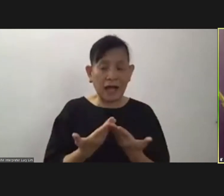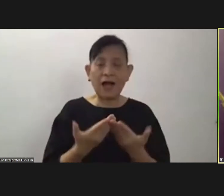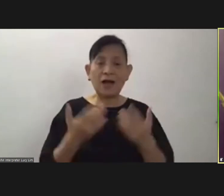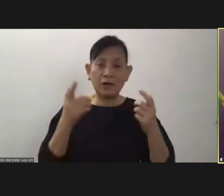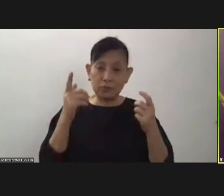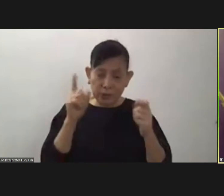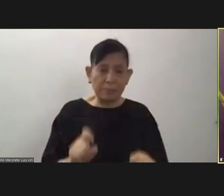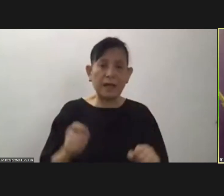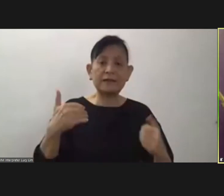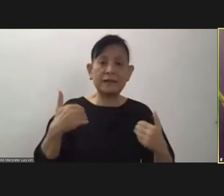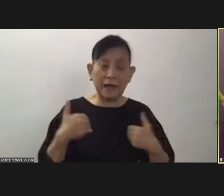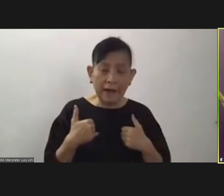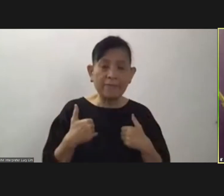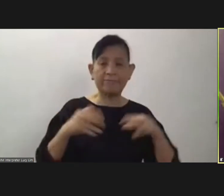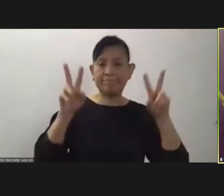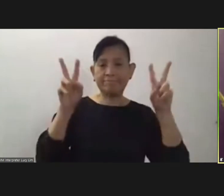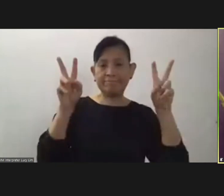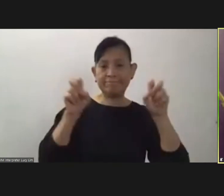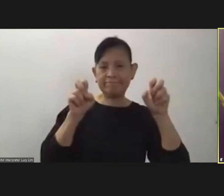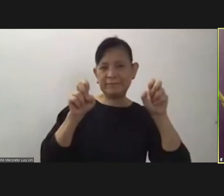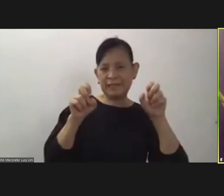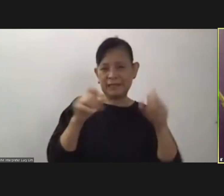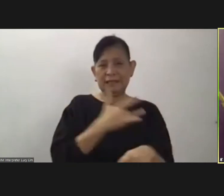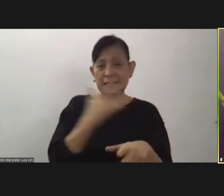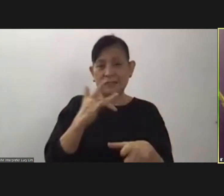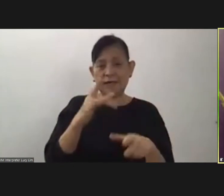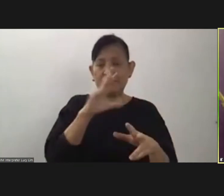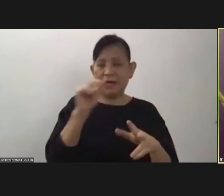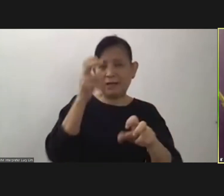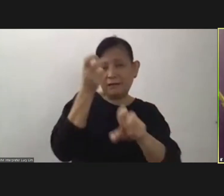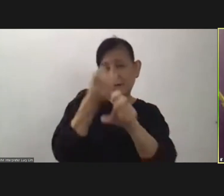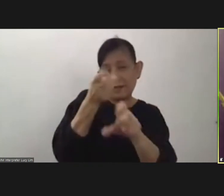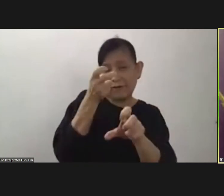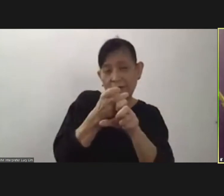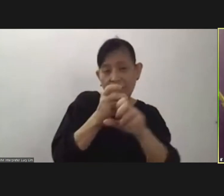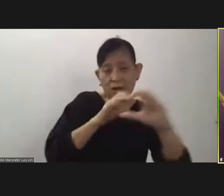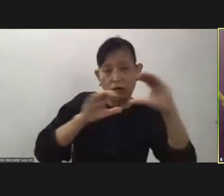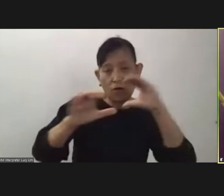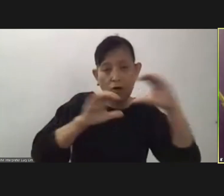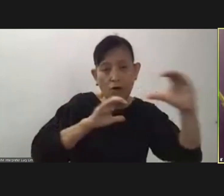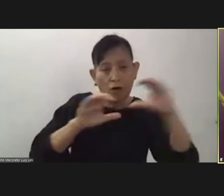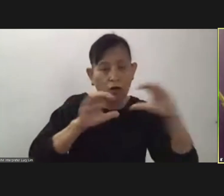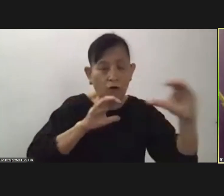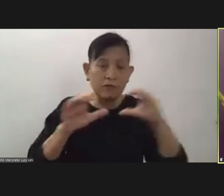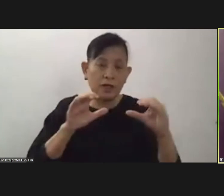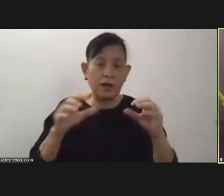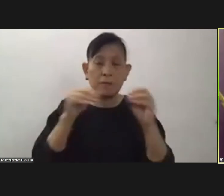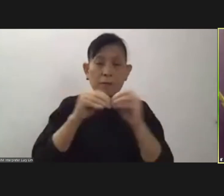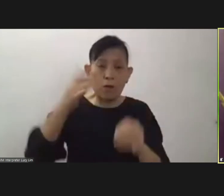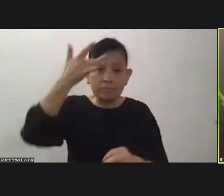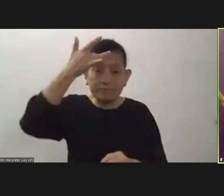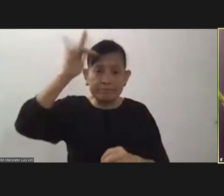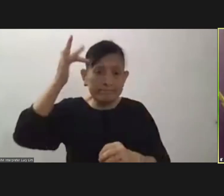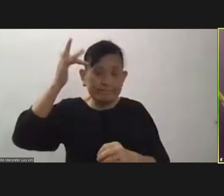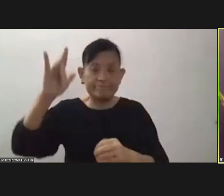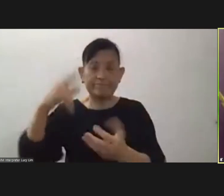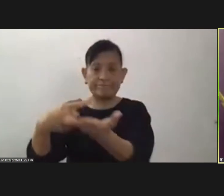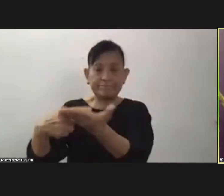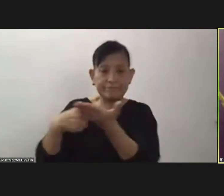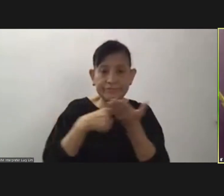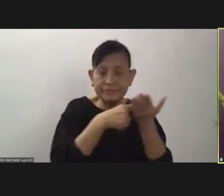difficult conversations and to approach this difficult conversation in a way that is most intellectual, in a way that is